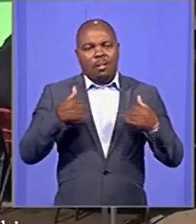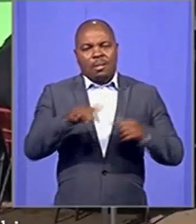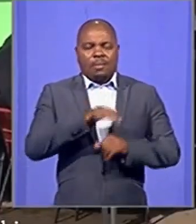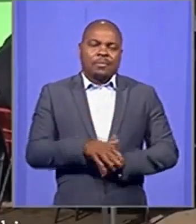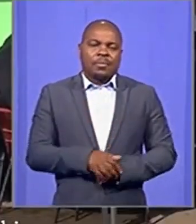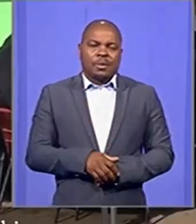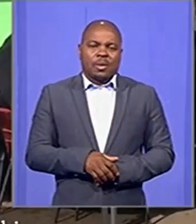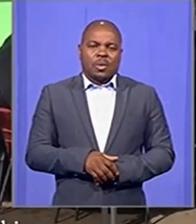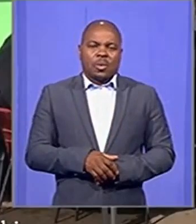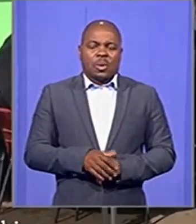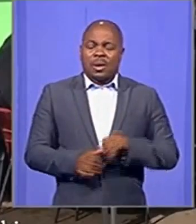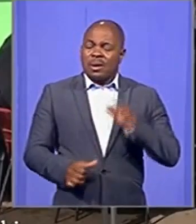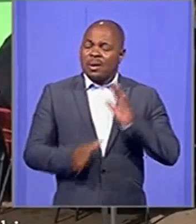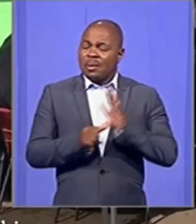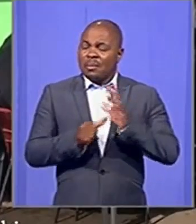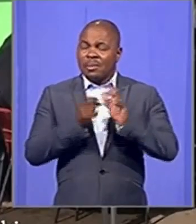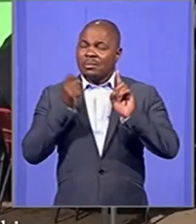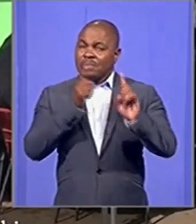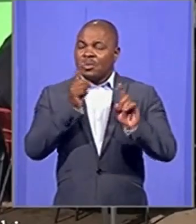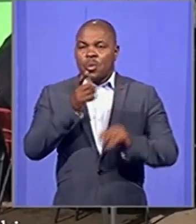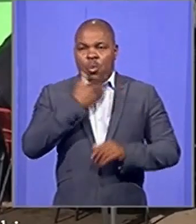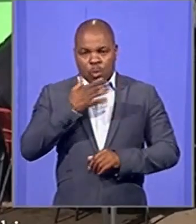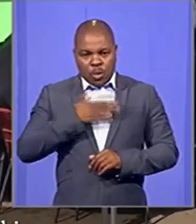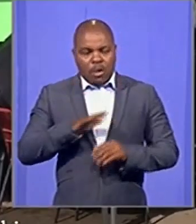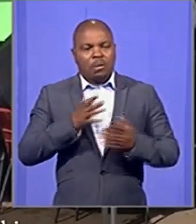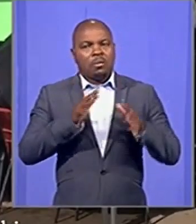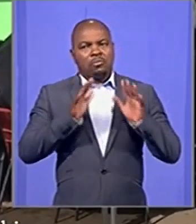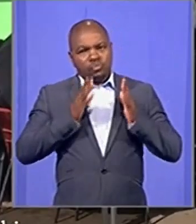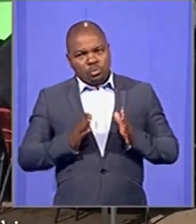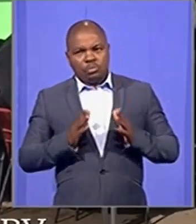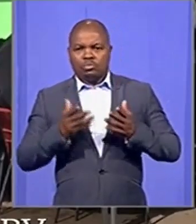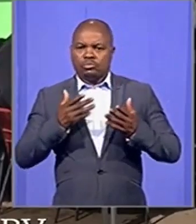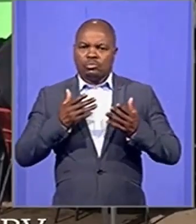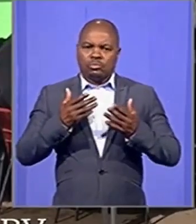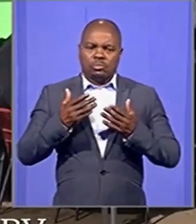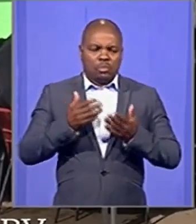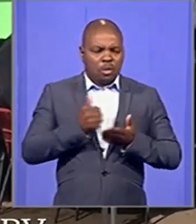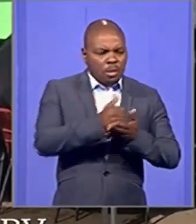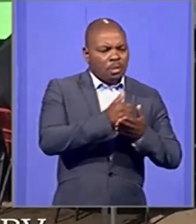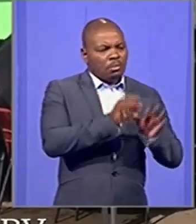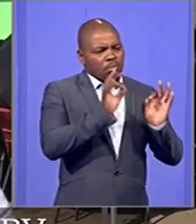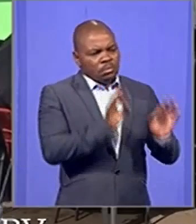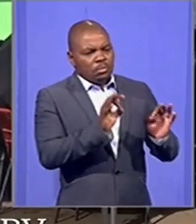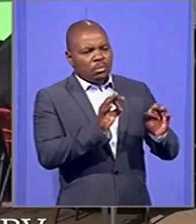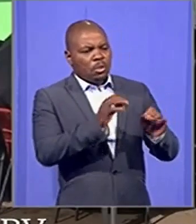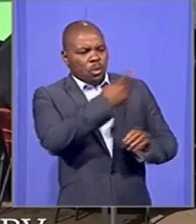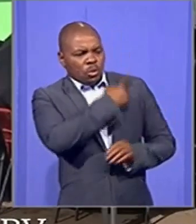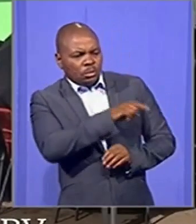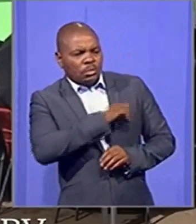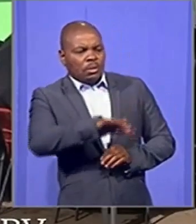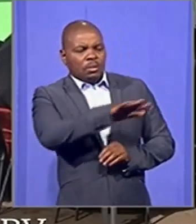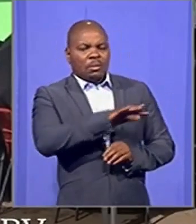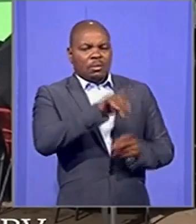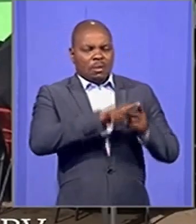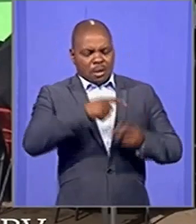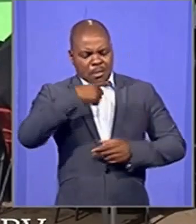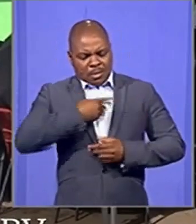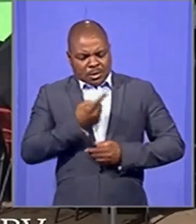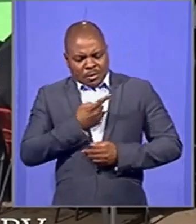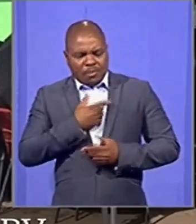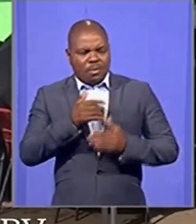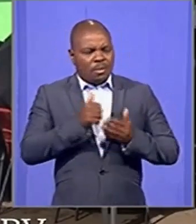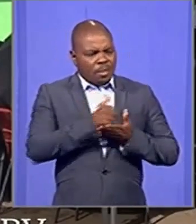bring Butubaruna in our communities, in our hospitals, and also interpersonally, so